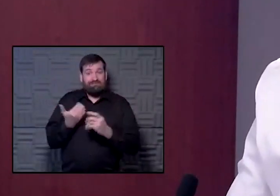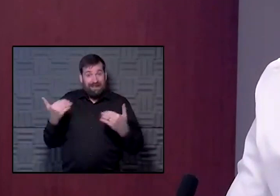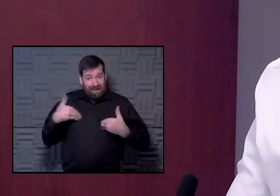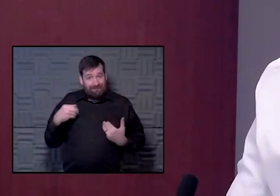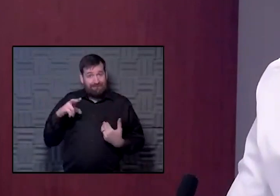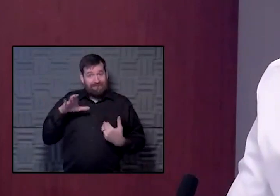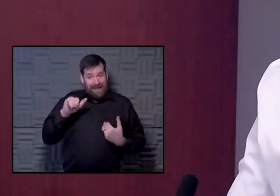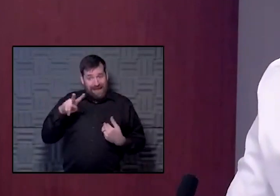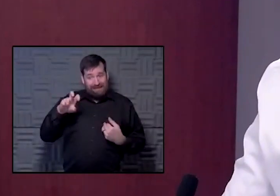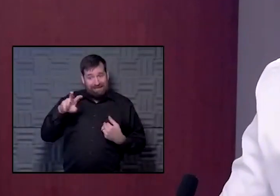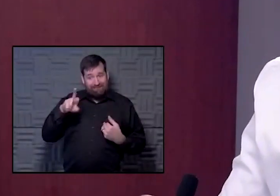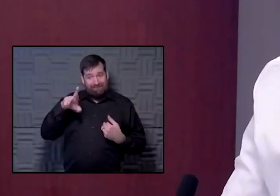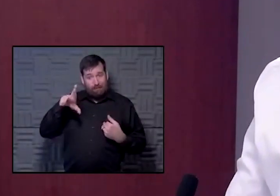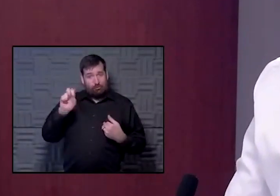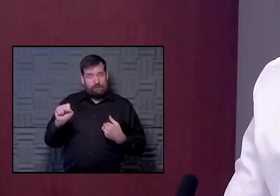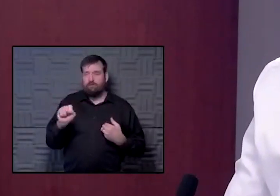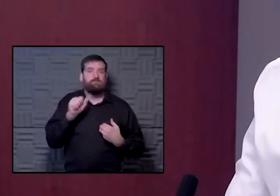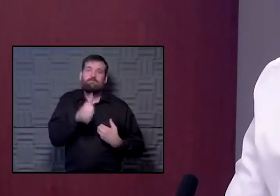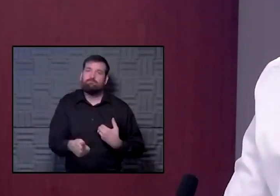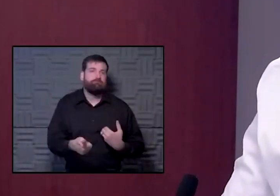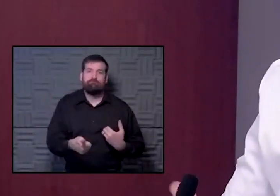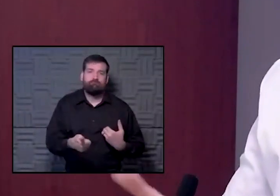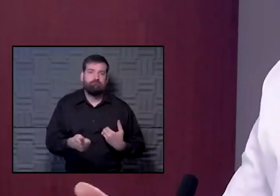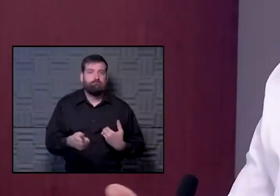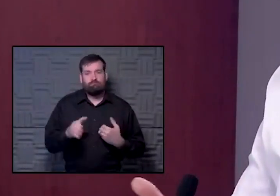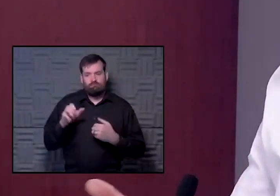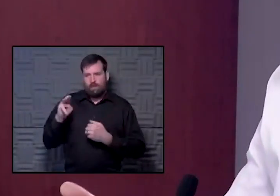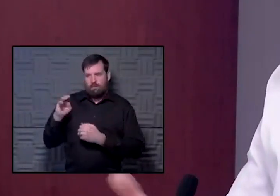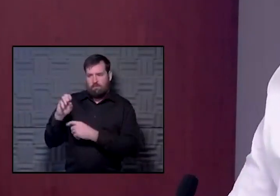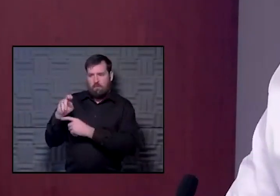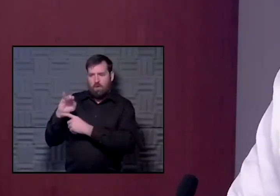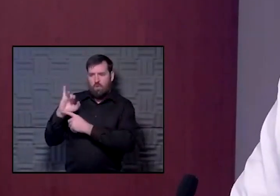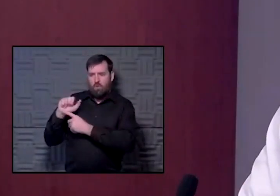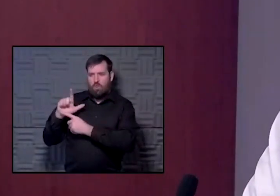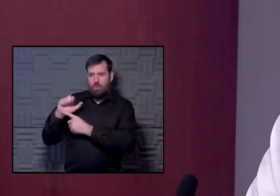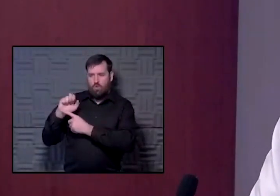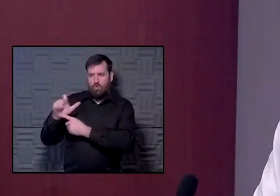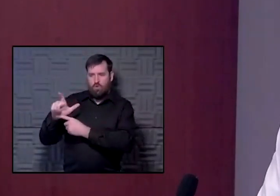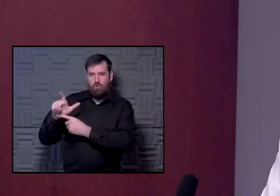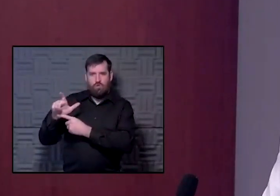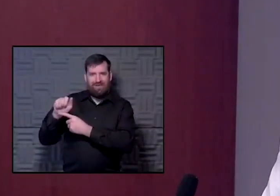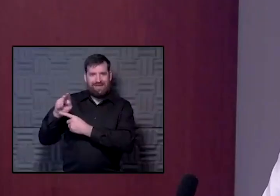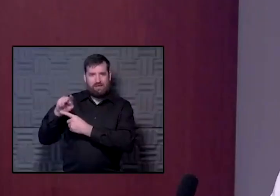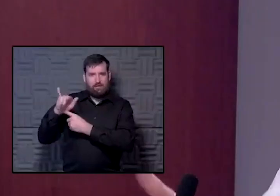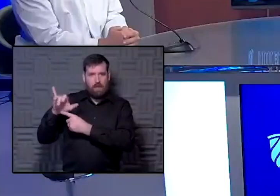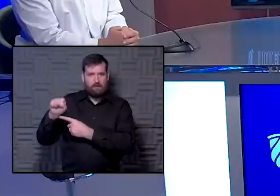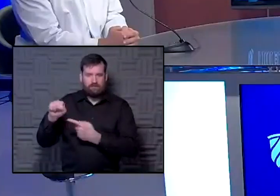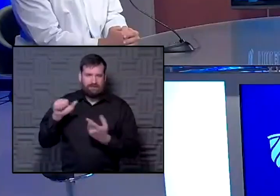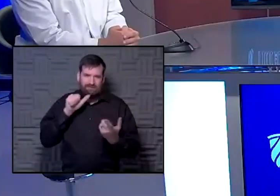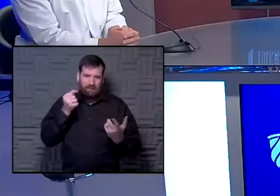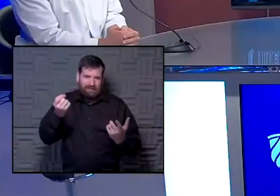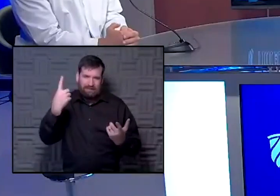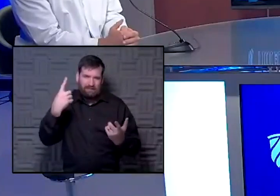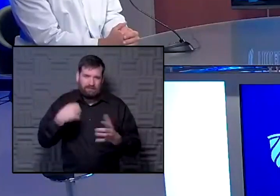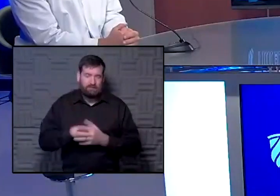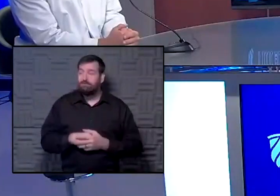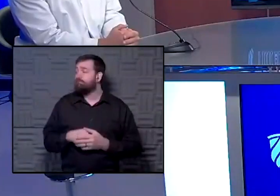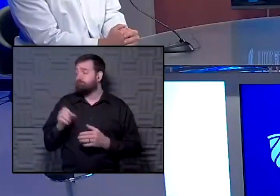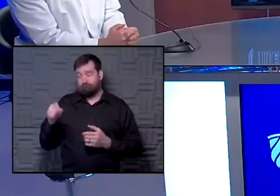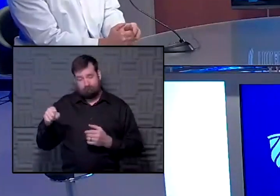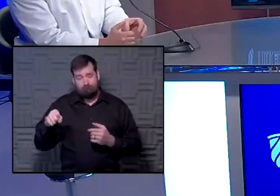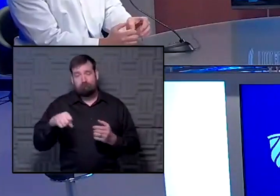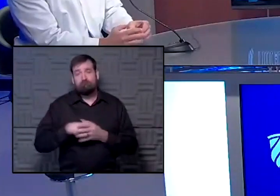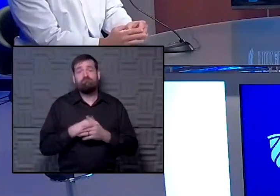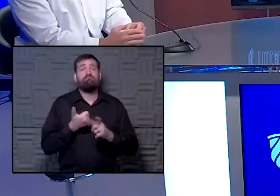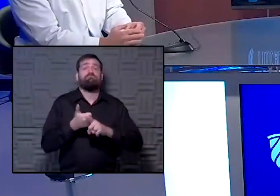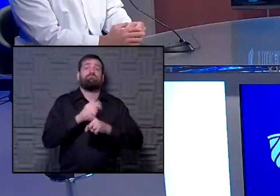anymore, right? So the monoclonal antibody wouldn't really make sense that it would work in that situation. Yeah, the monoclonal antibodies